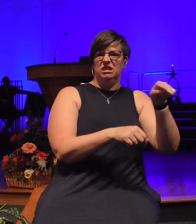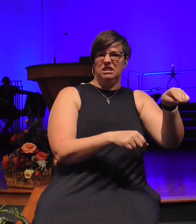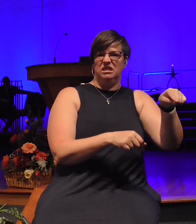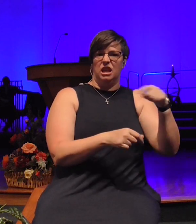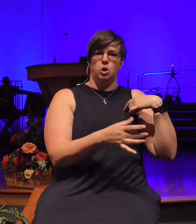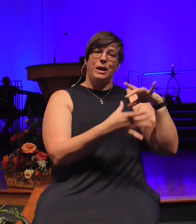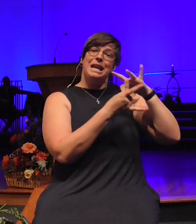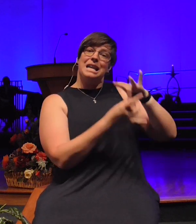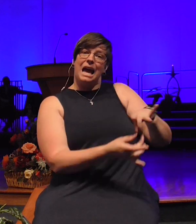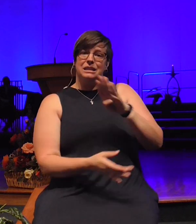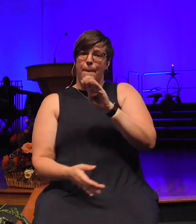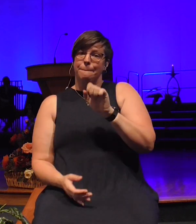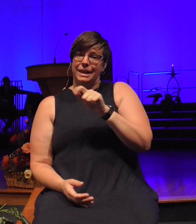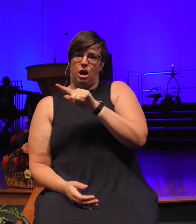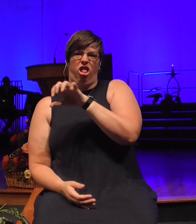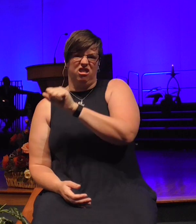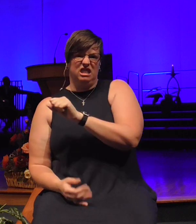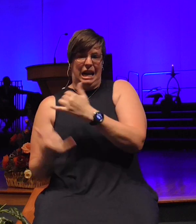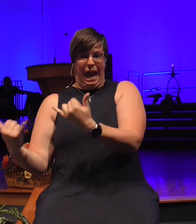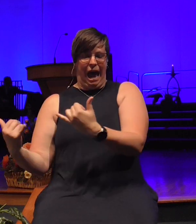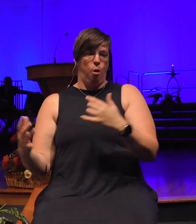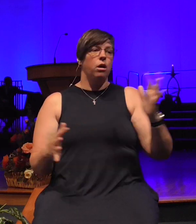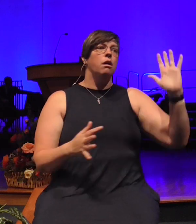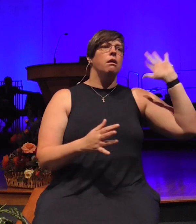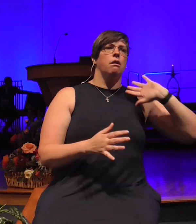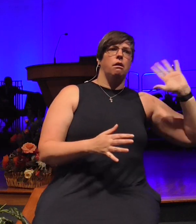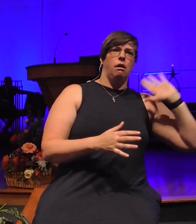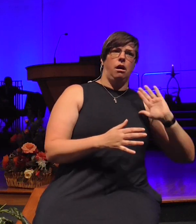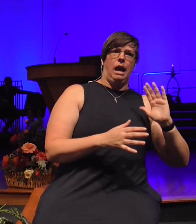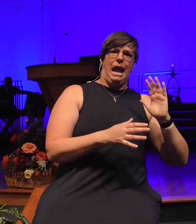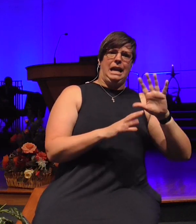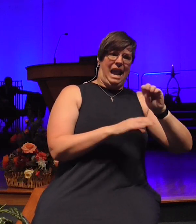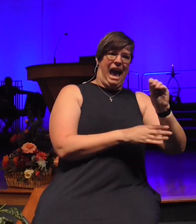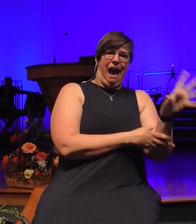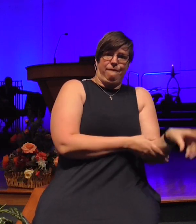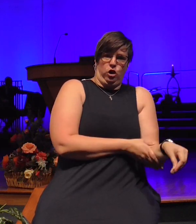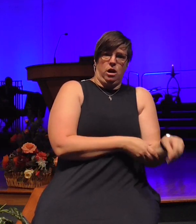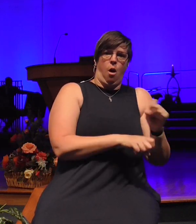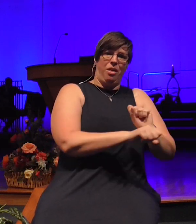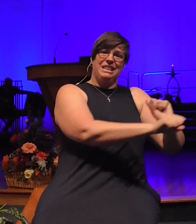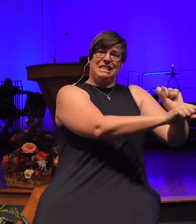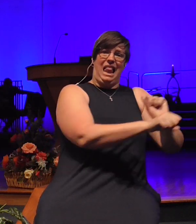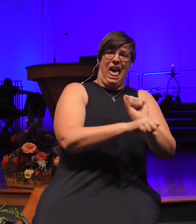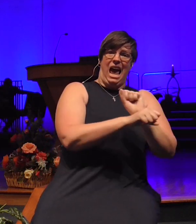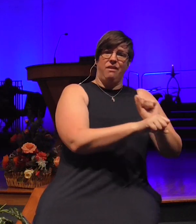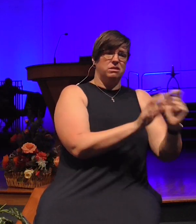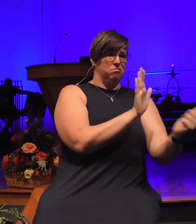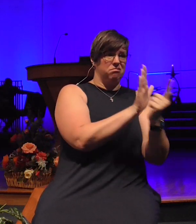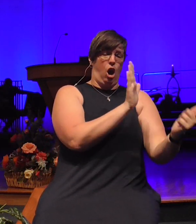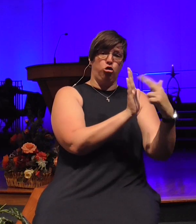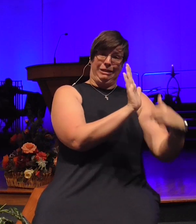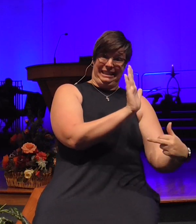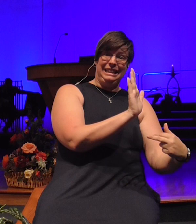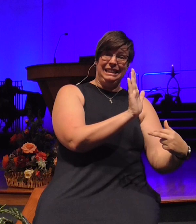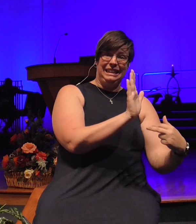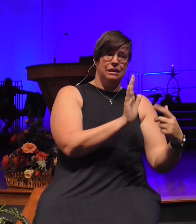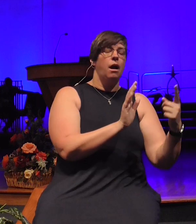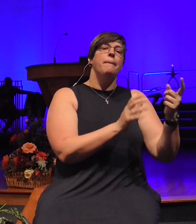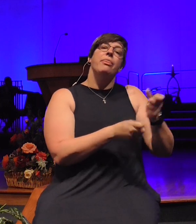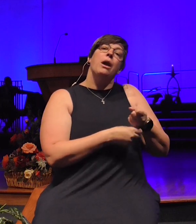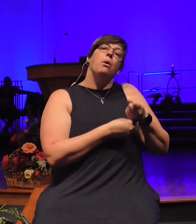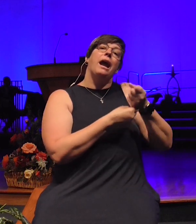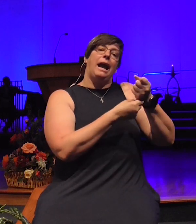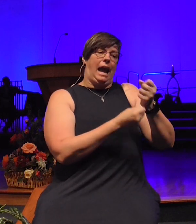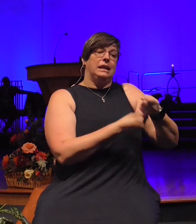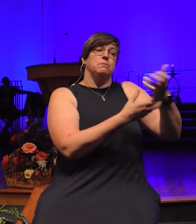when Africans were enslaved in our country, they weren't allowed to learn to read, and they were exposed to the Bible. And the part